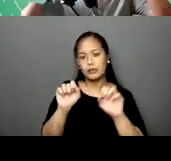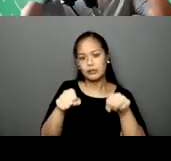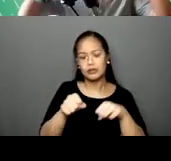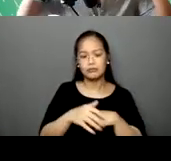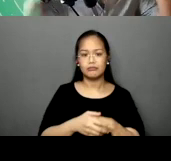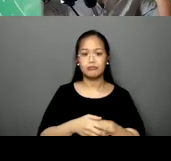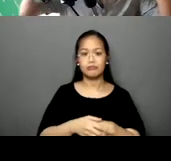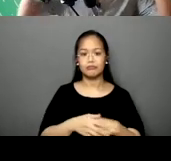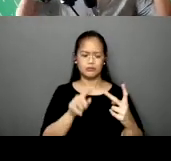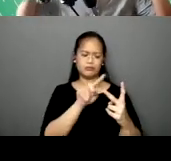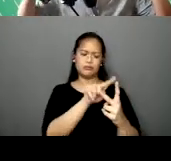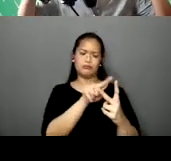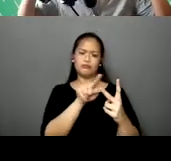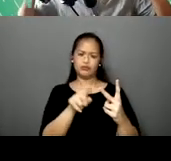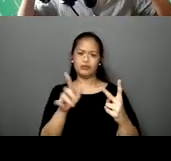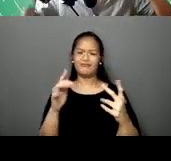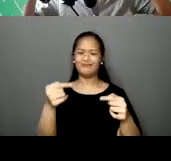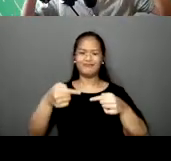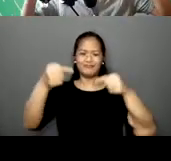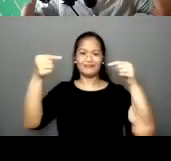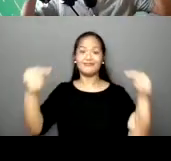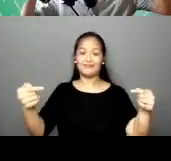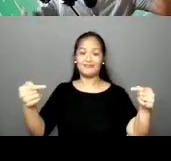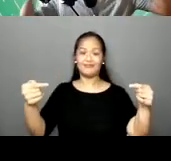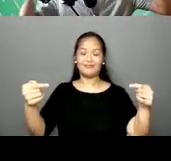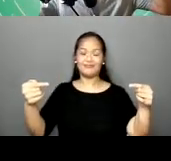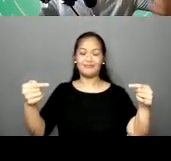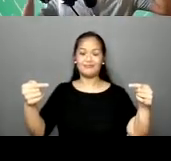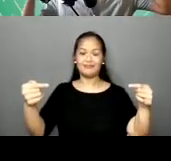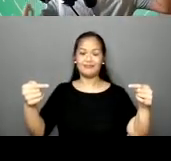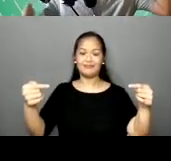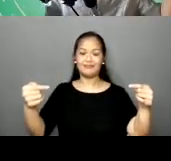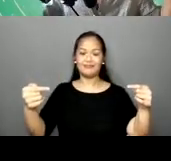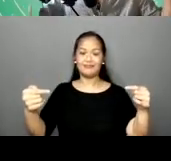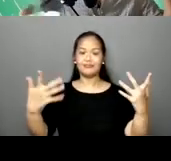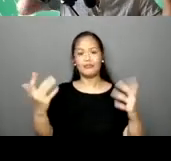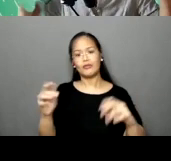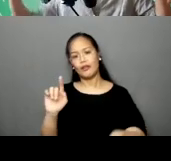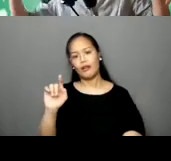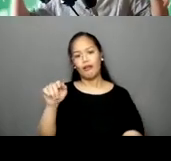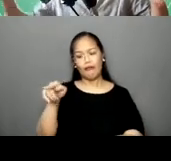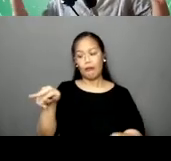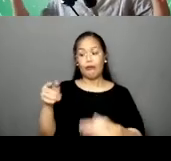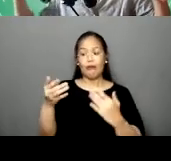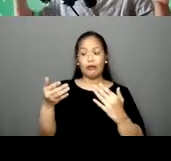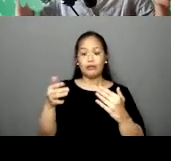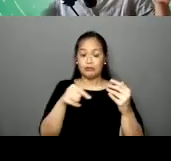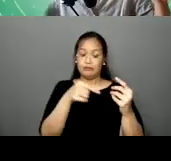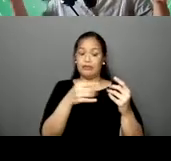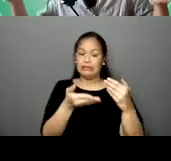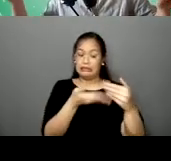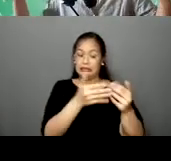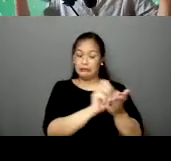two are similarly at kind of extremes. You have one extreme where it's easier to dispose of and one that it's harder to dispose of